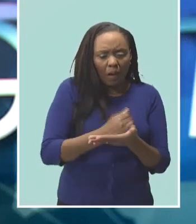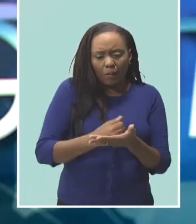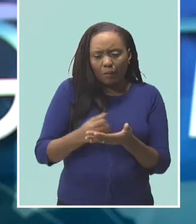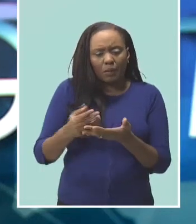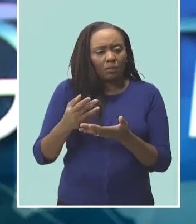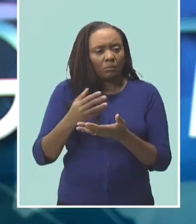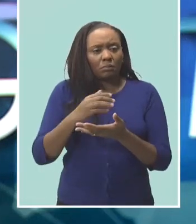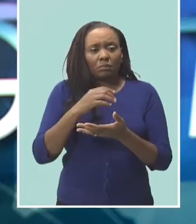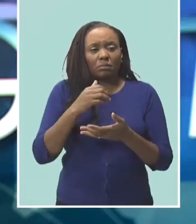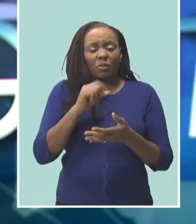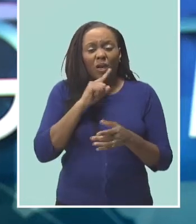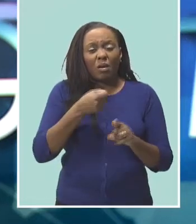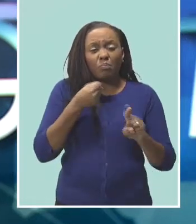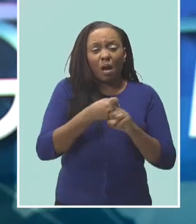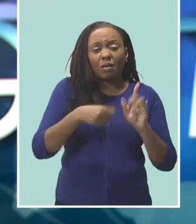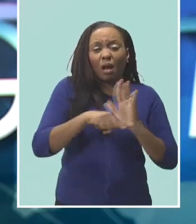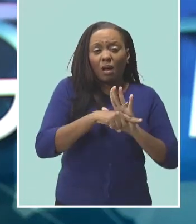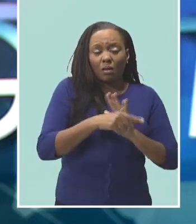to COVID-19.